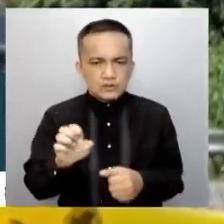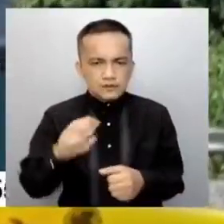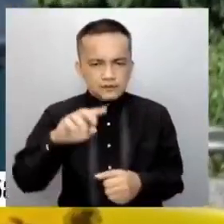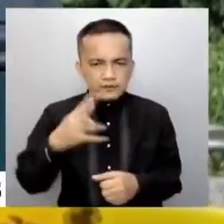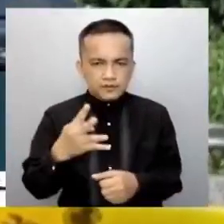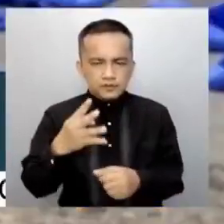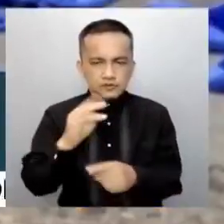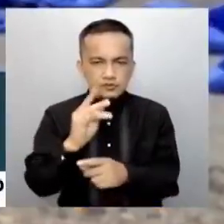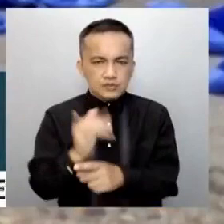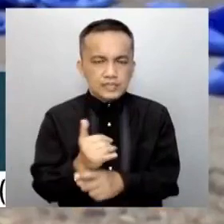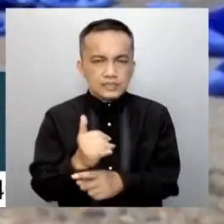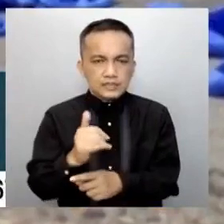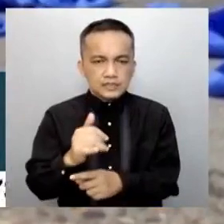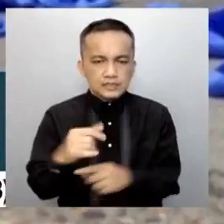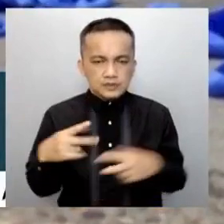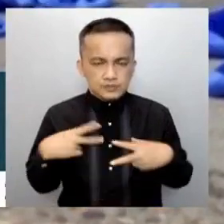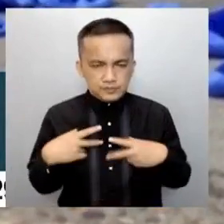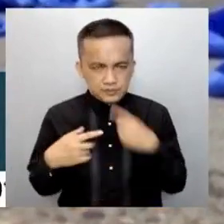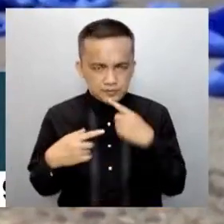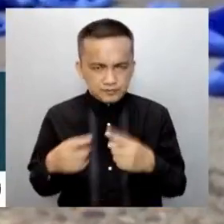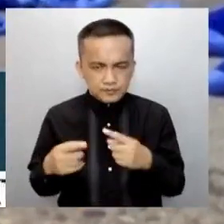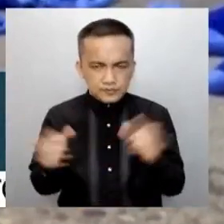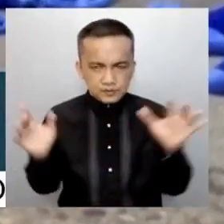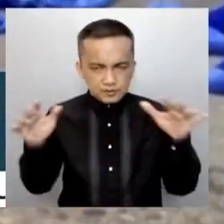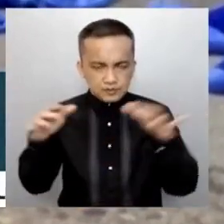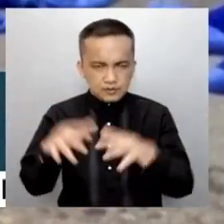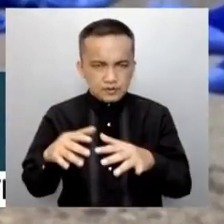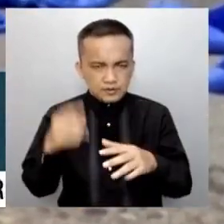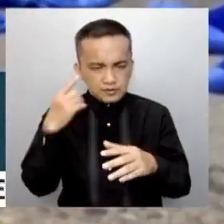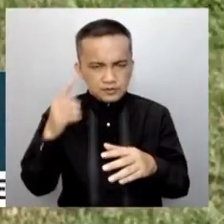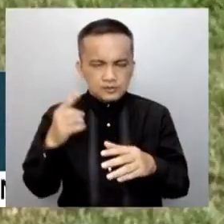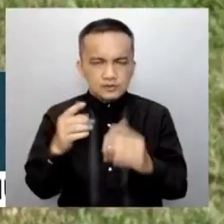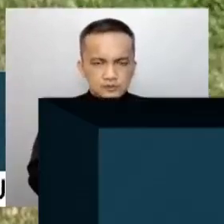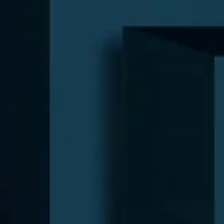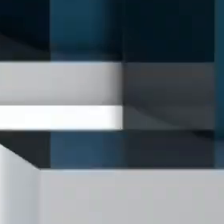weekend, when Americans typically gather for parades and fireworks.